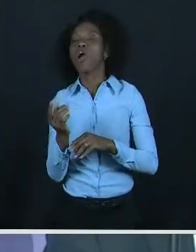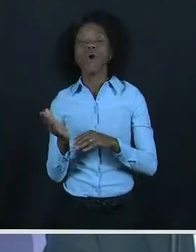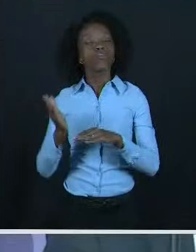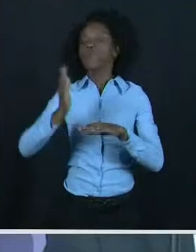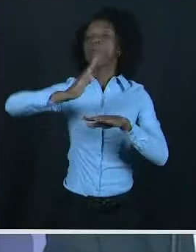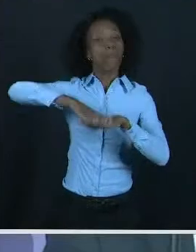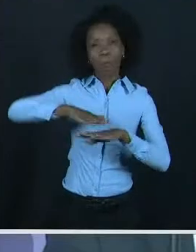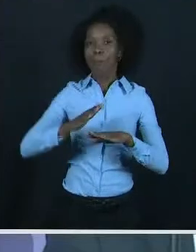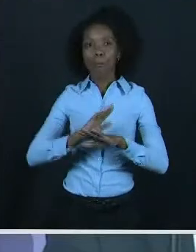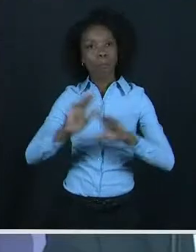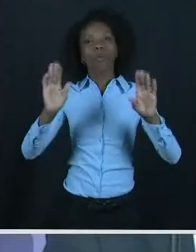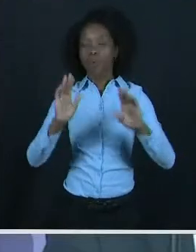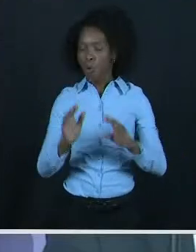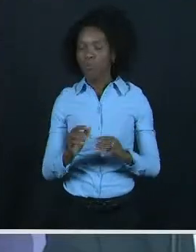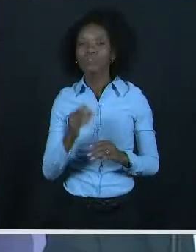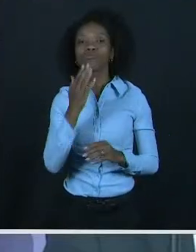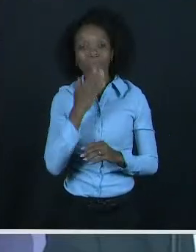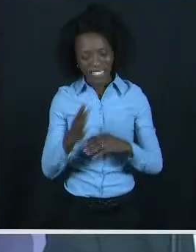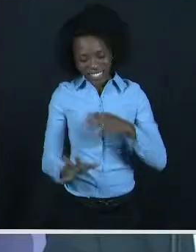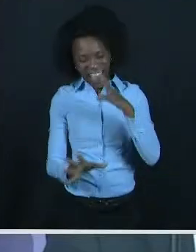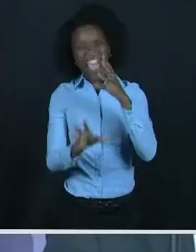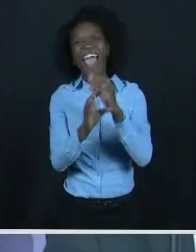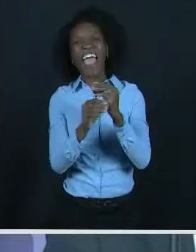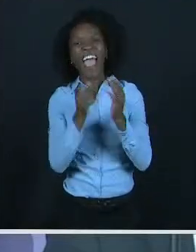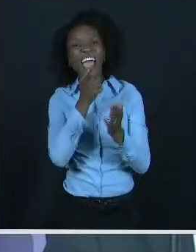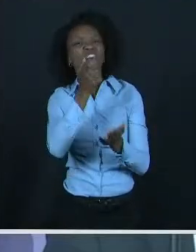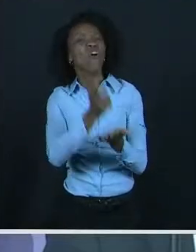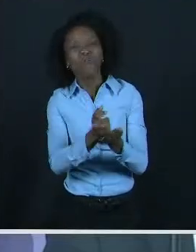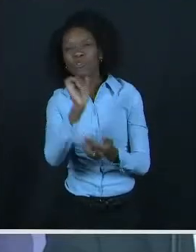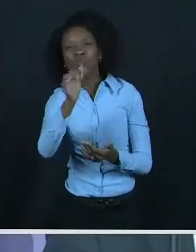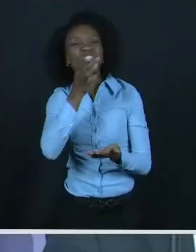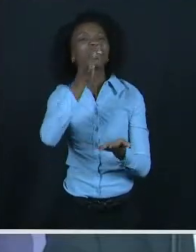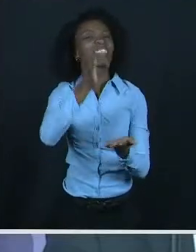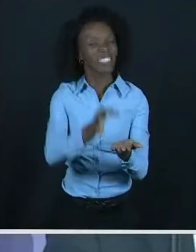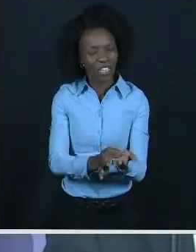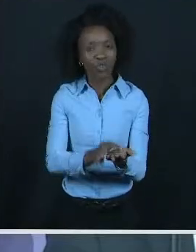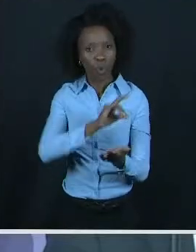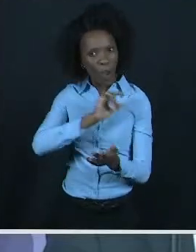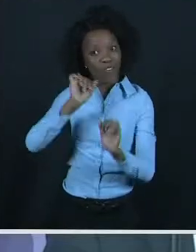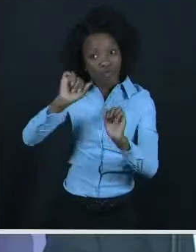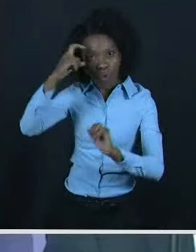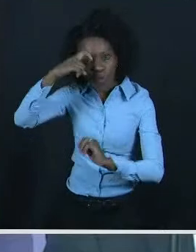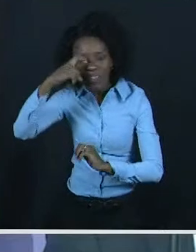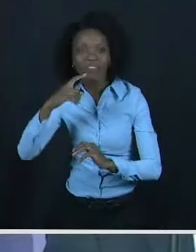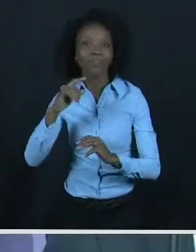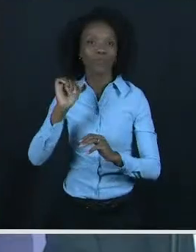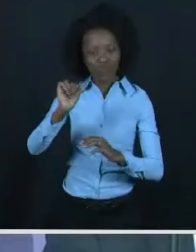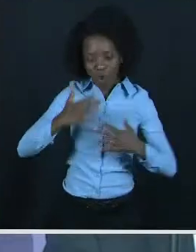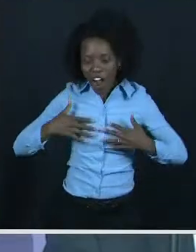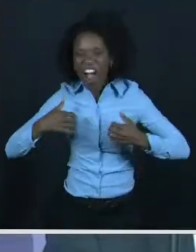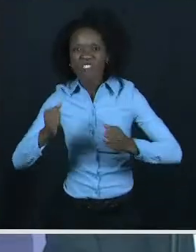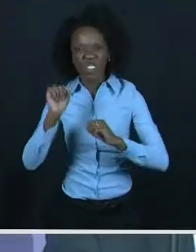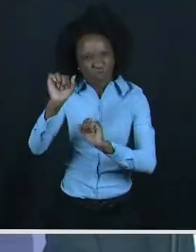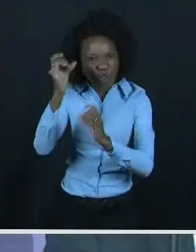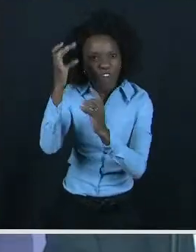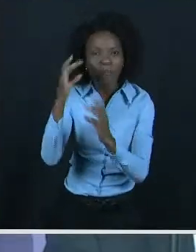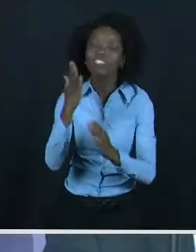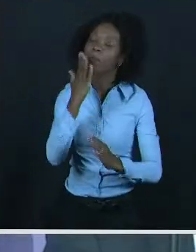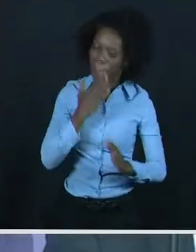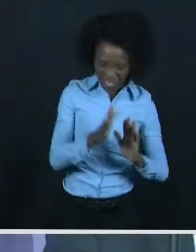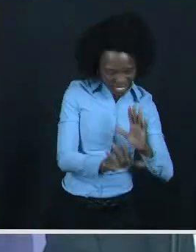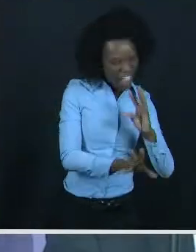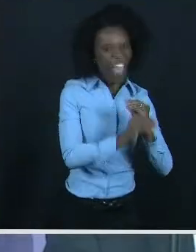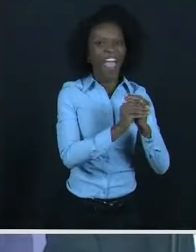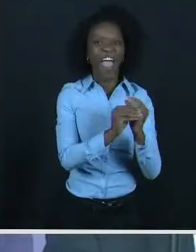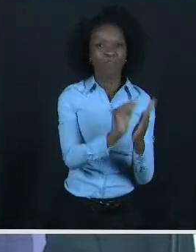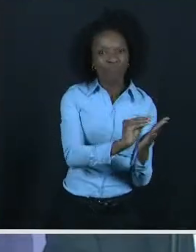to add to it, because we need your wisdom, your courage, your information. And data is key. We